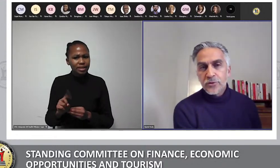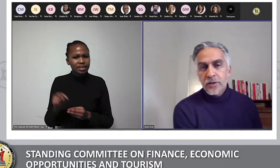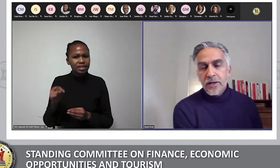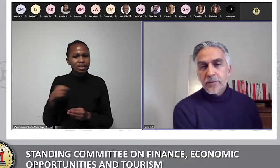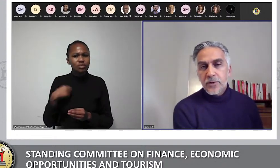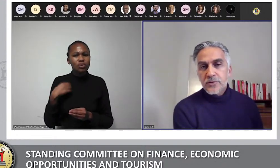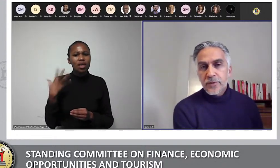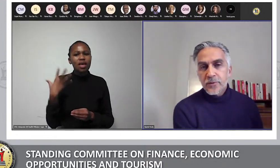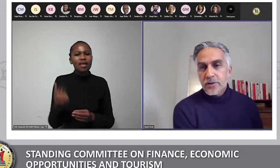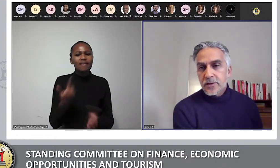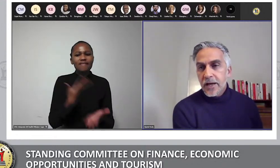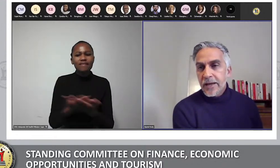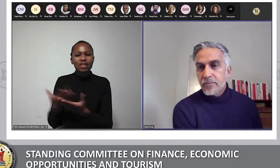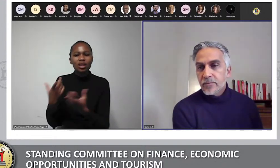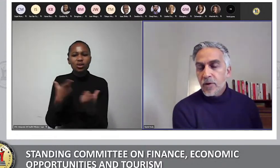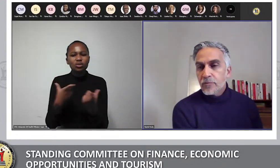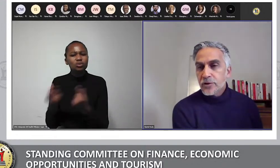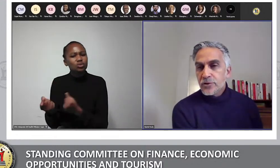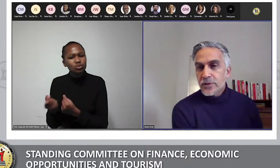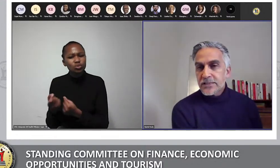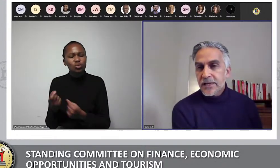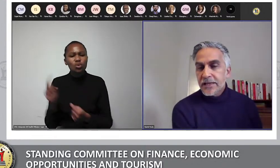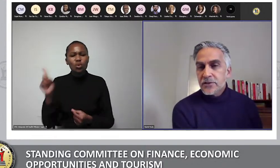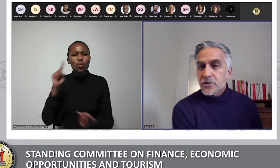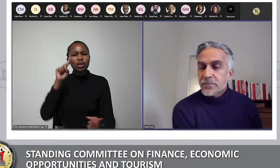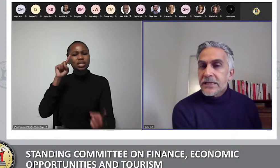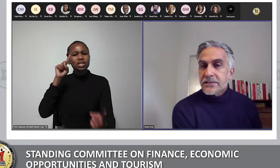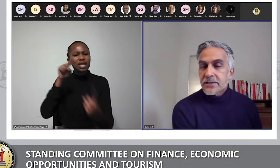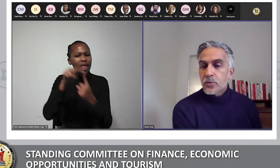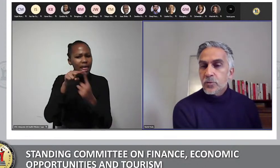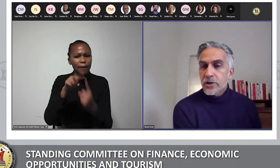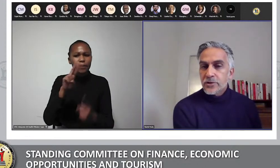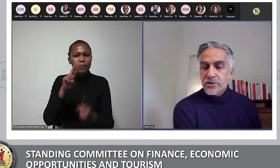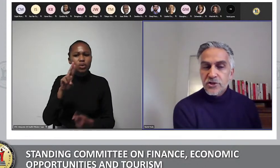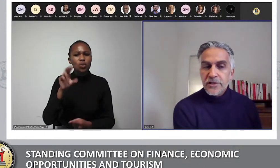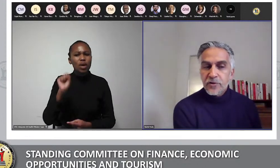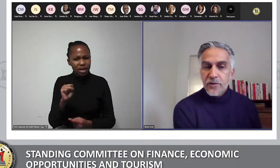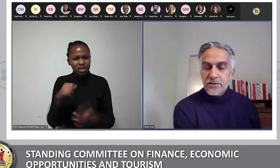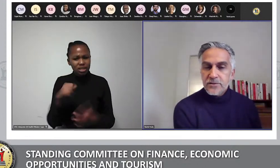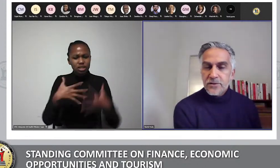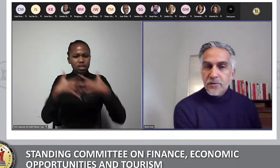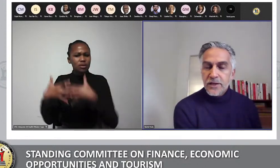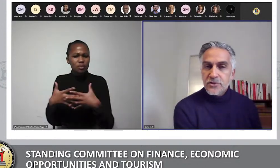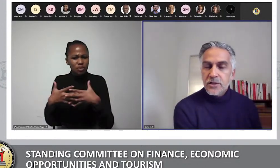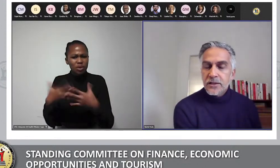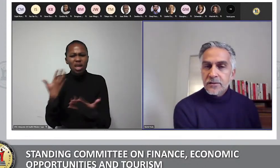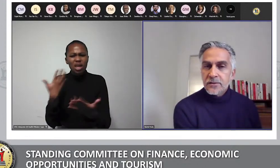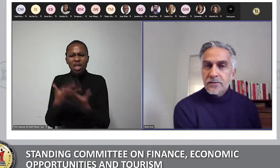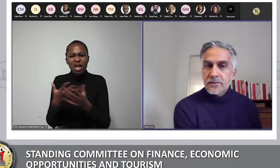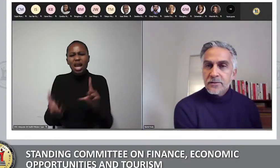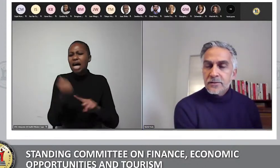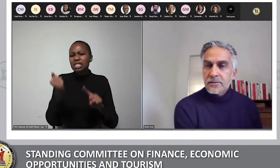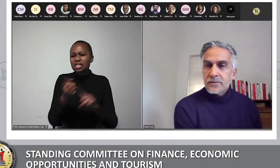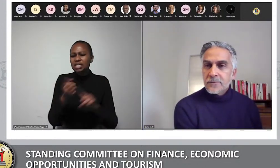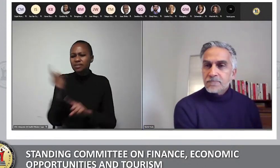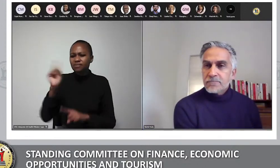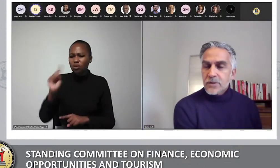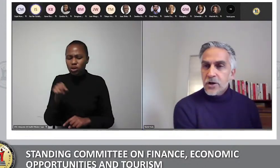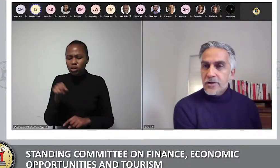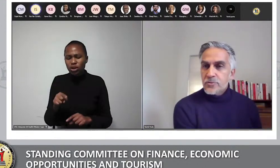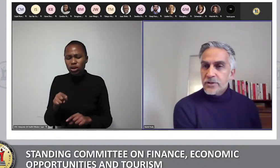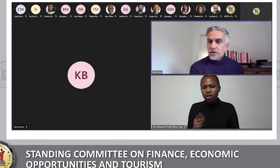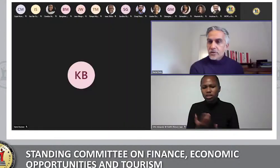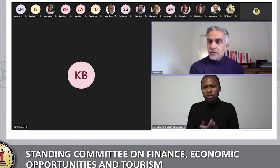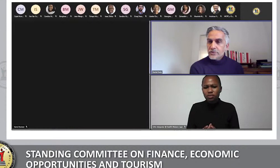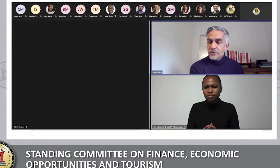able to do and possibly what the aim of the USA trip is and what we could achieve on that journey?